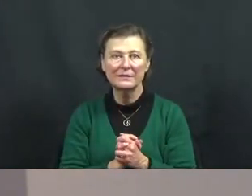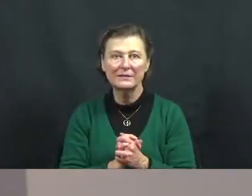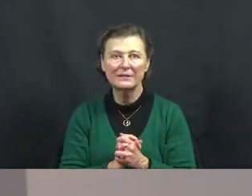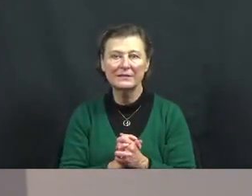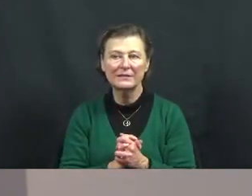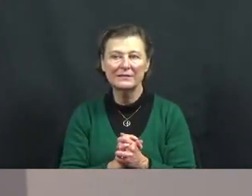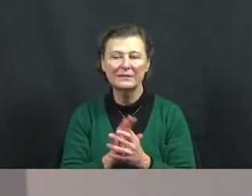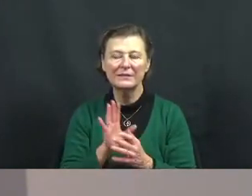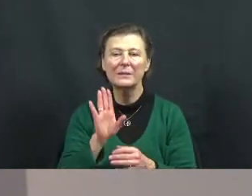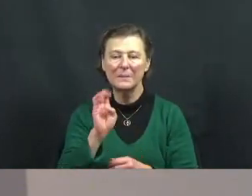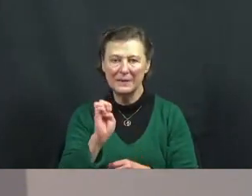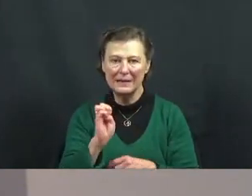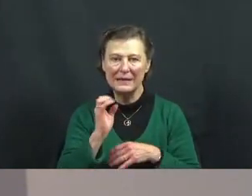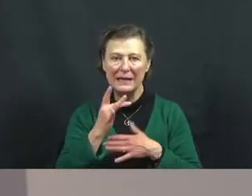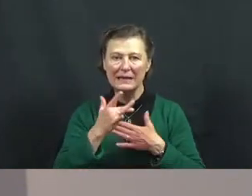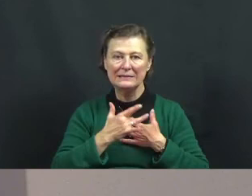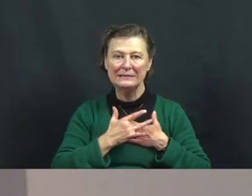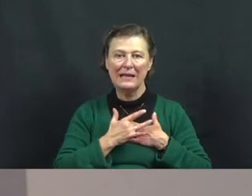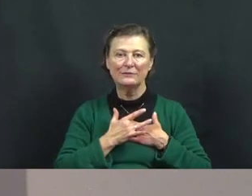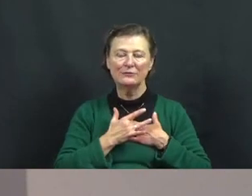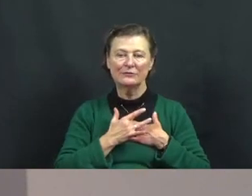Be touched.